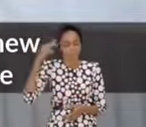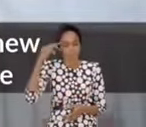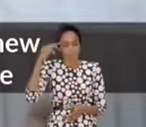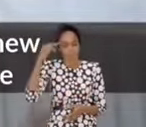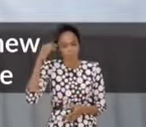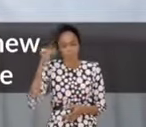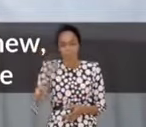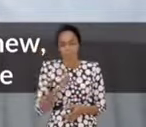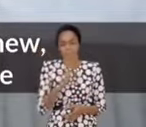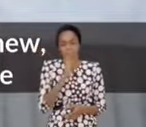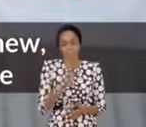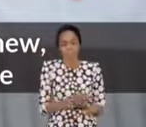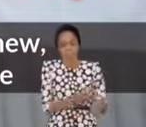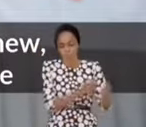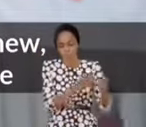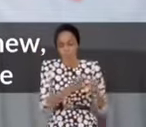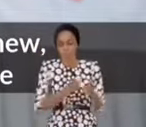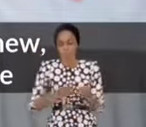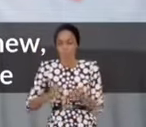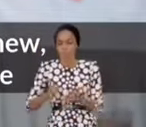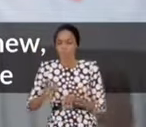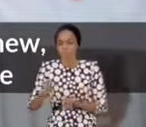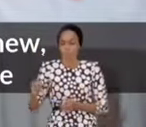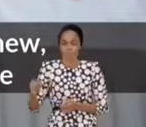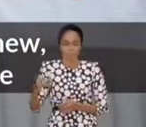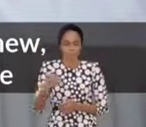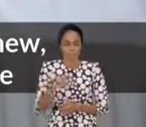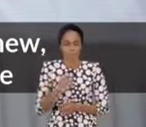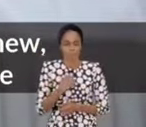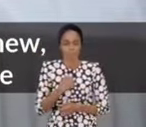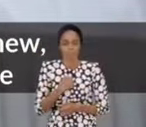the memories are drawing me.